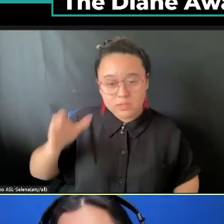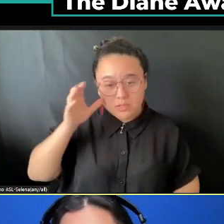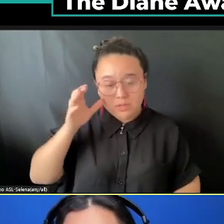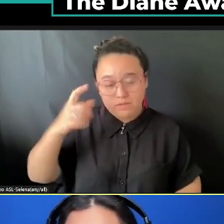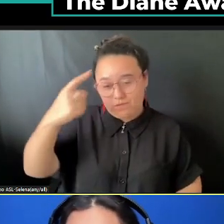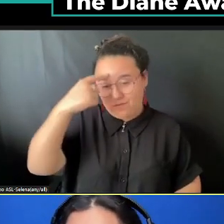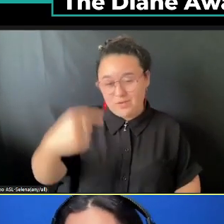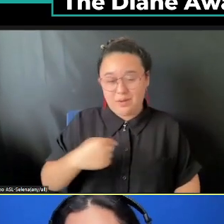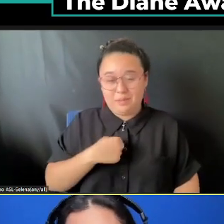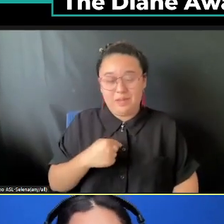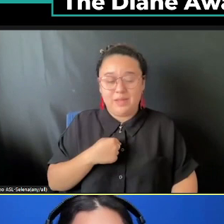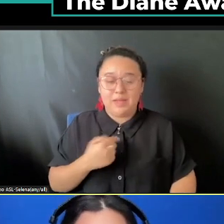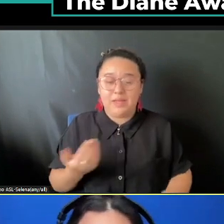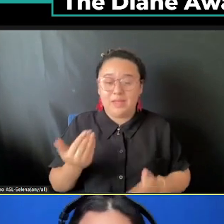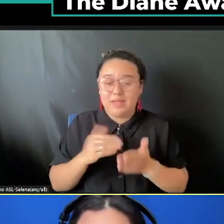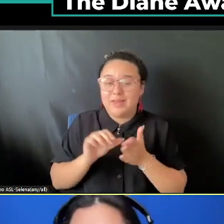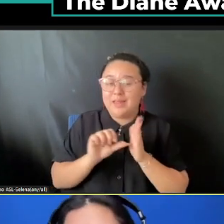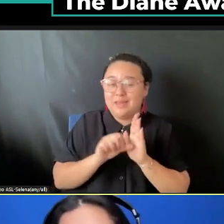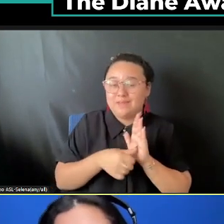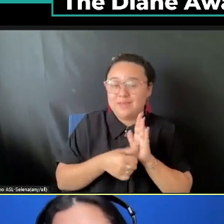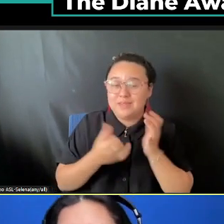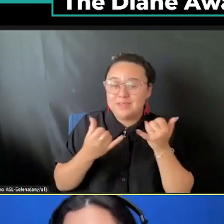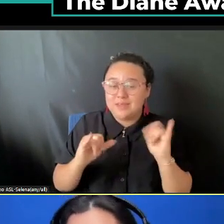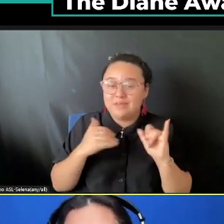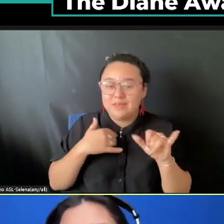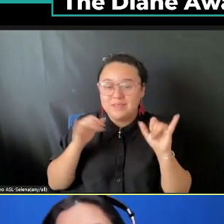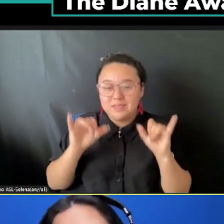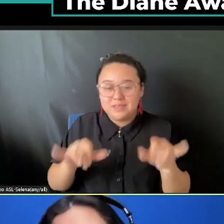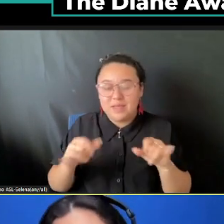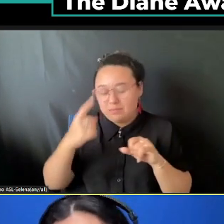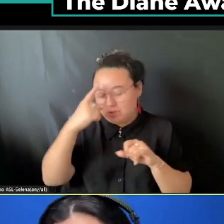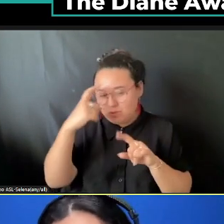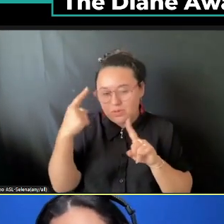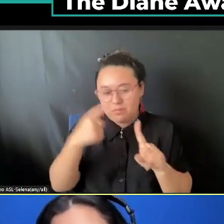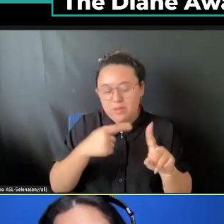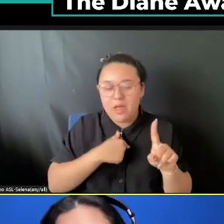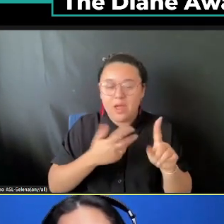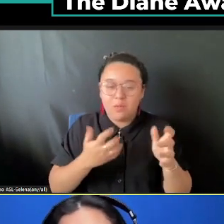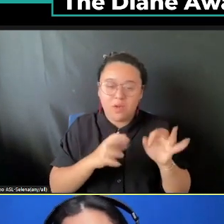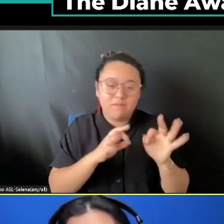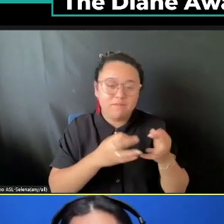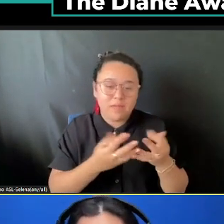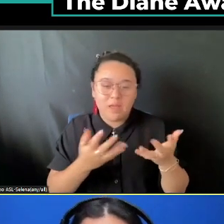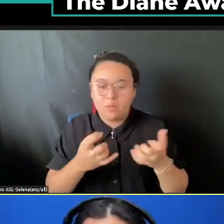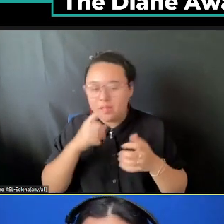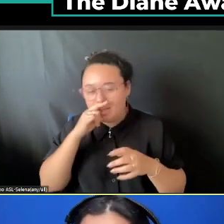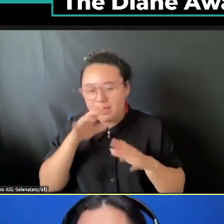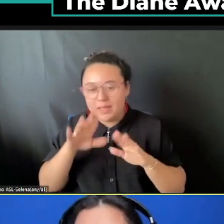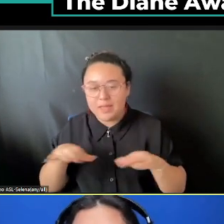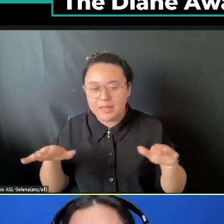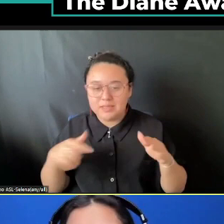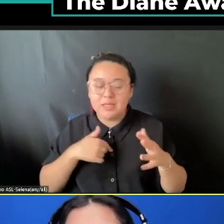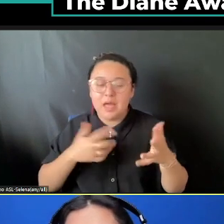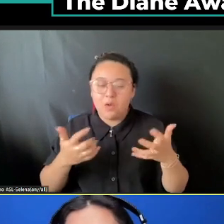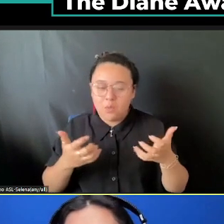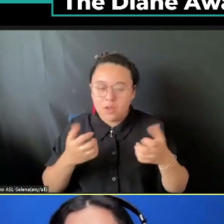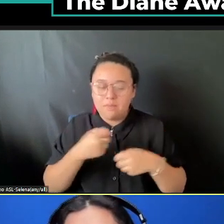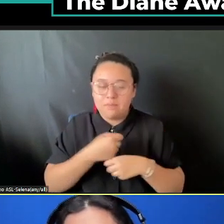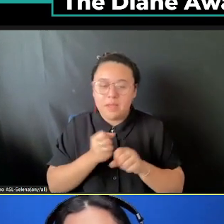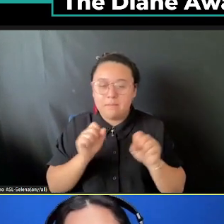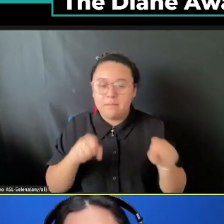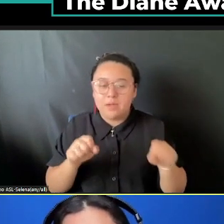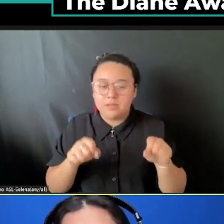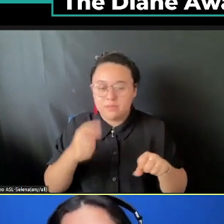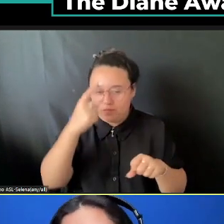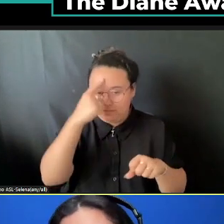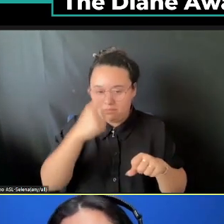for me, again, I still have the same dream. I want to have a family. I want to have kids. I'm still trying to make that happen. And